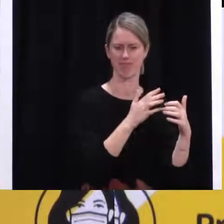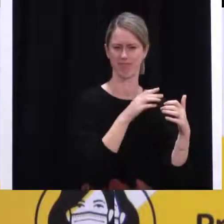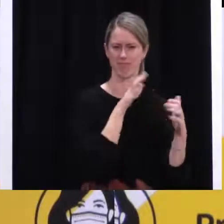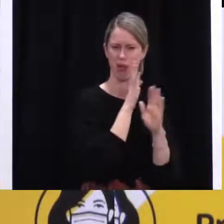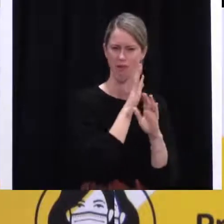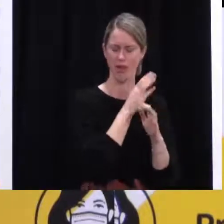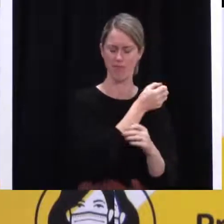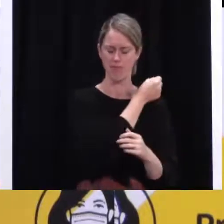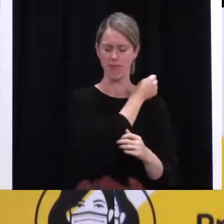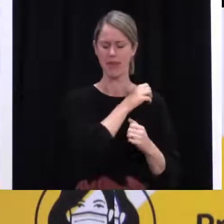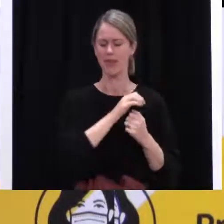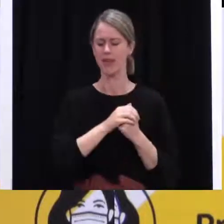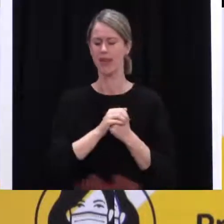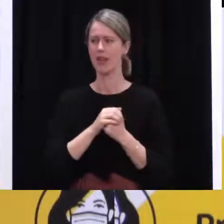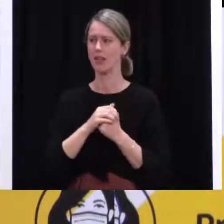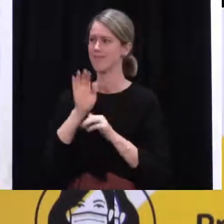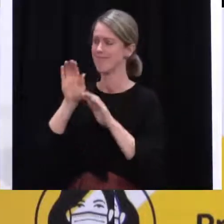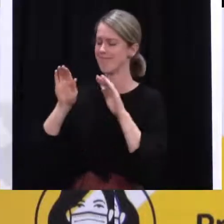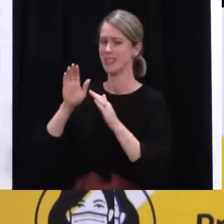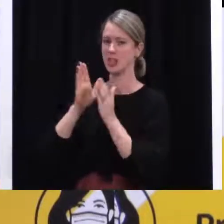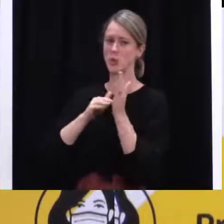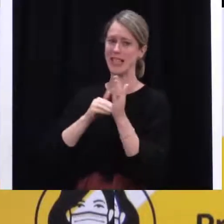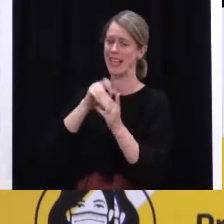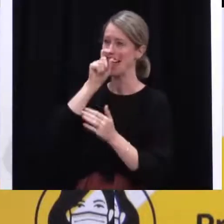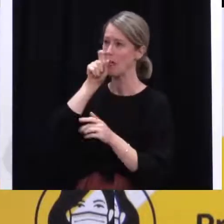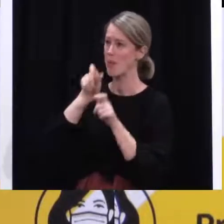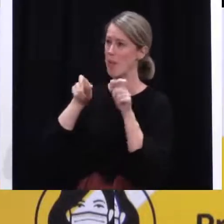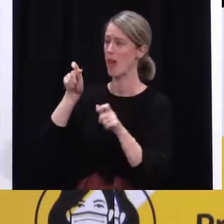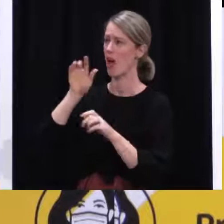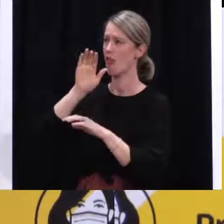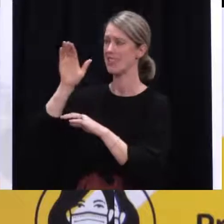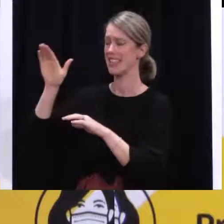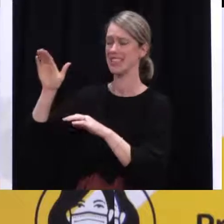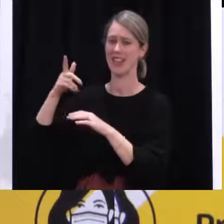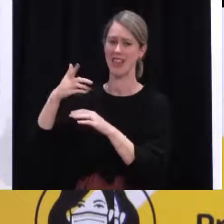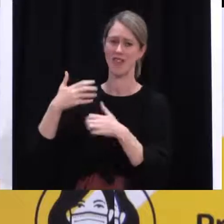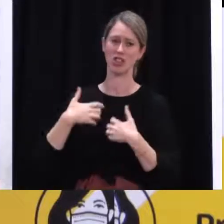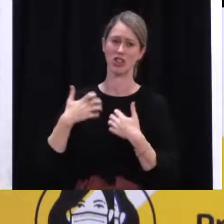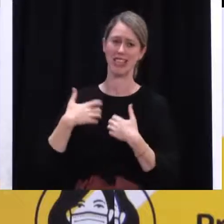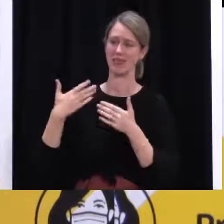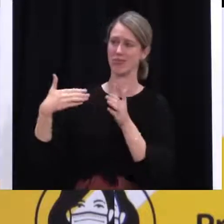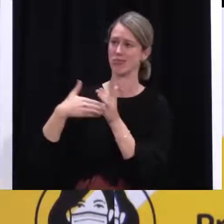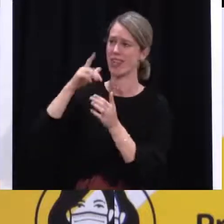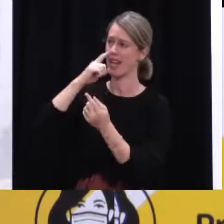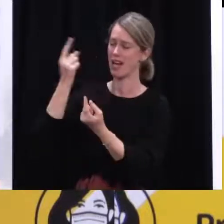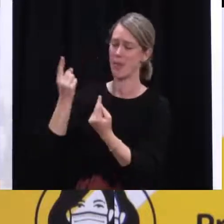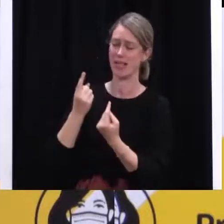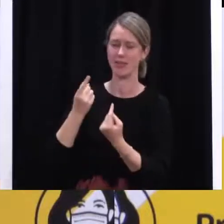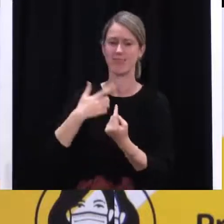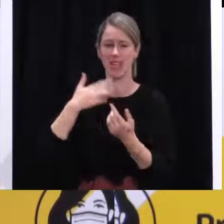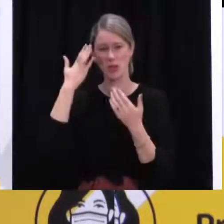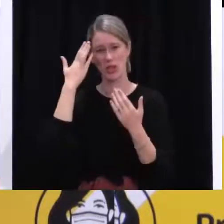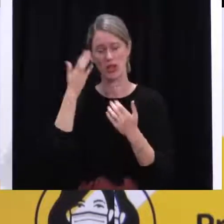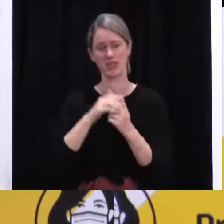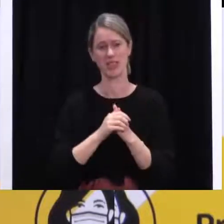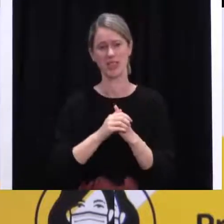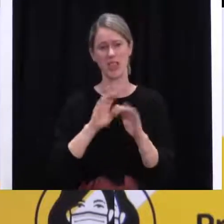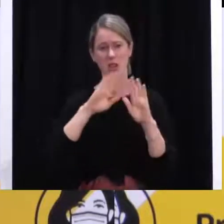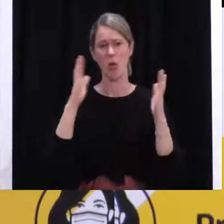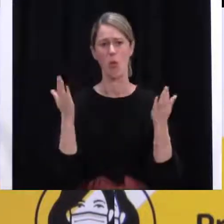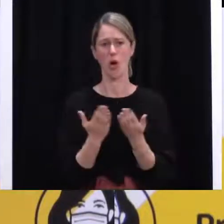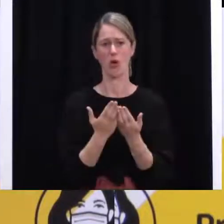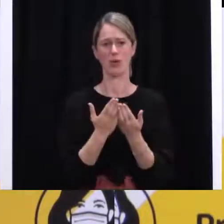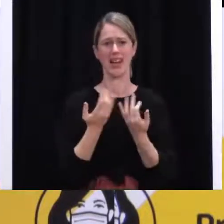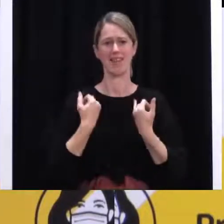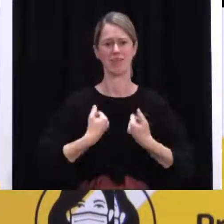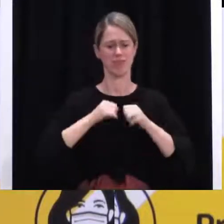of the message to New Zealanders who are abroad and frustrated by this, I do want to acknowledge this. We're in a global pandemic. That has